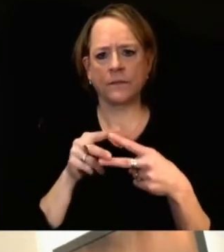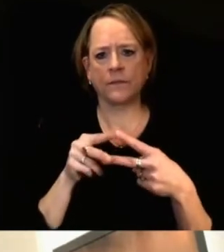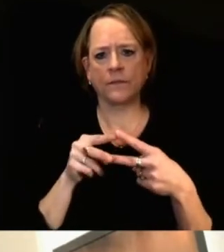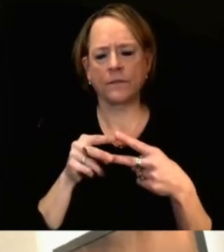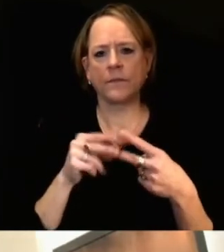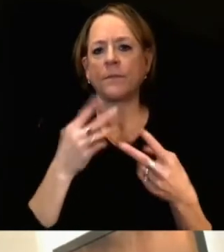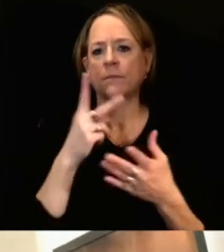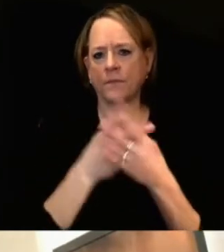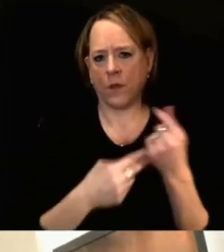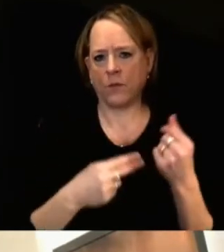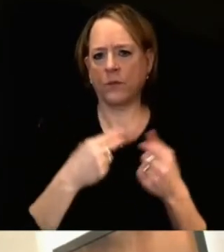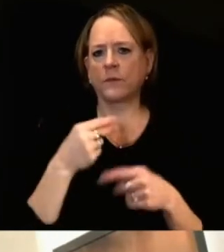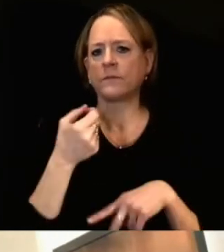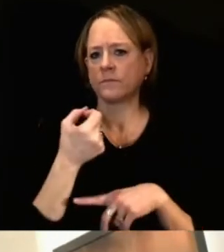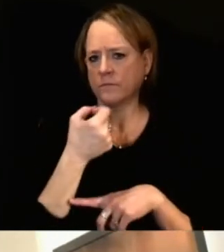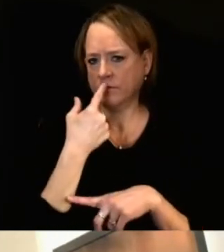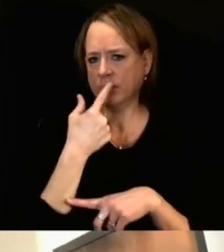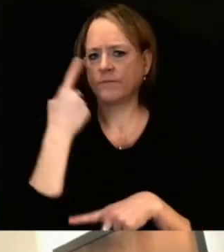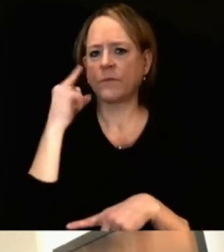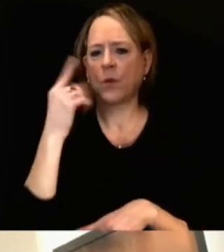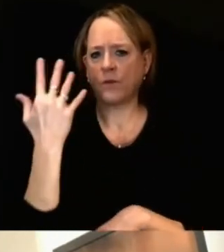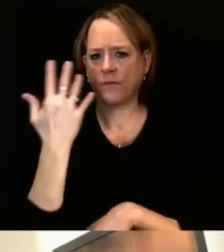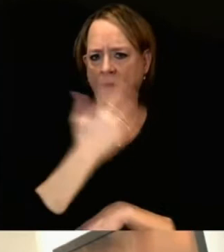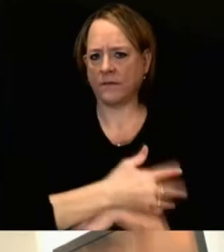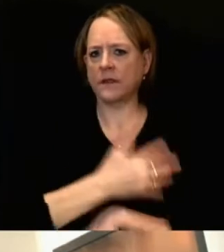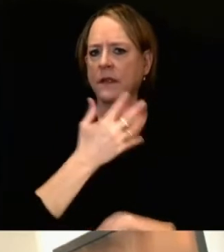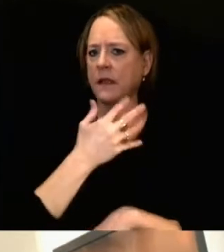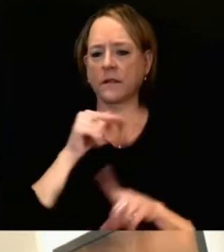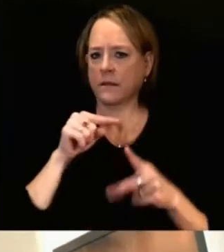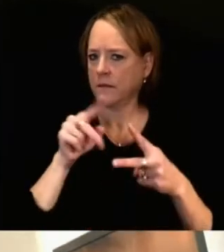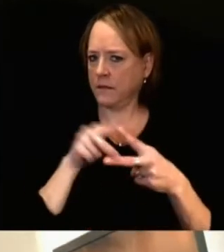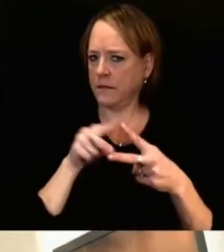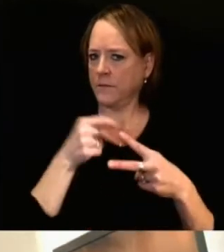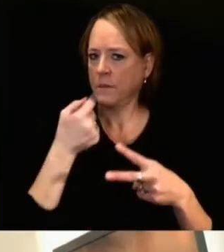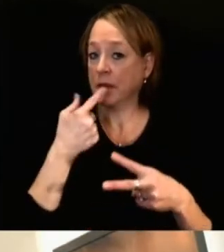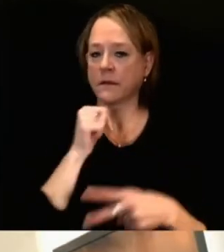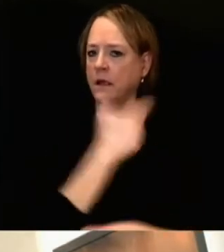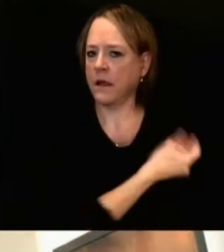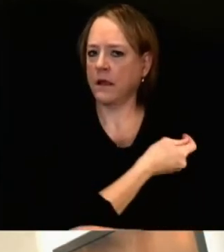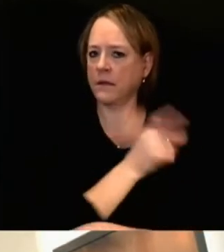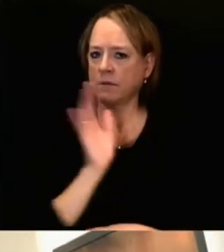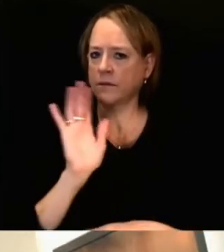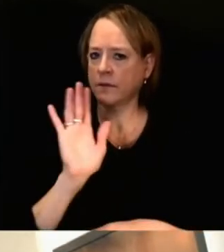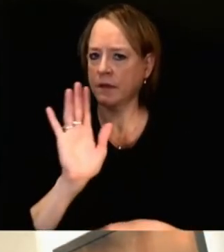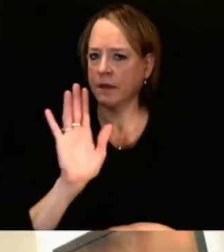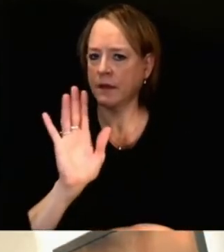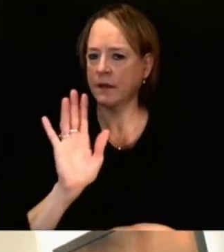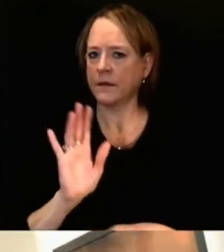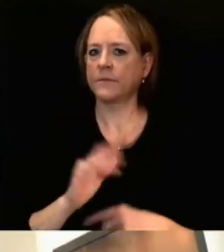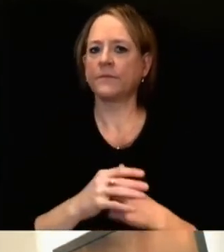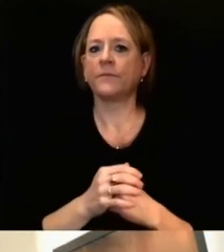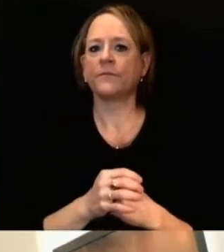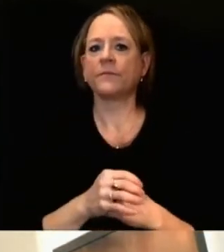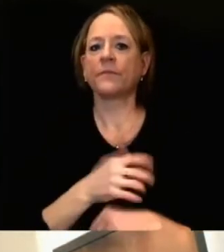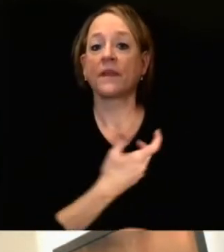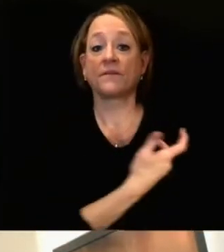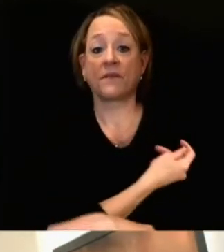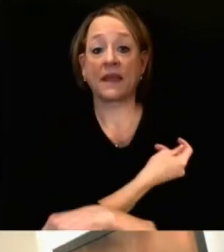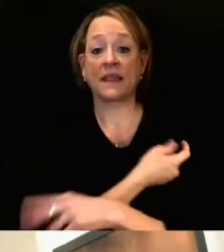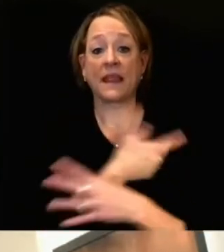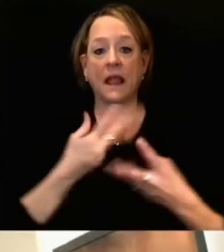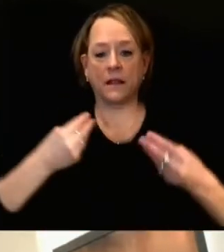differently than vaccines. Vaccines continue to be our first line of defense from preventing people from